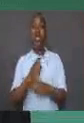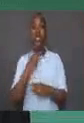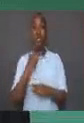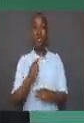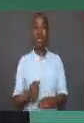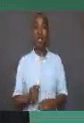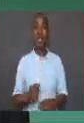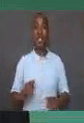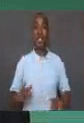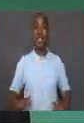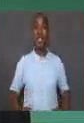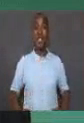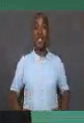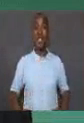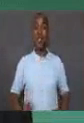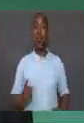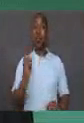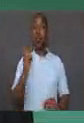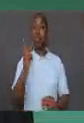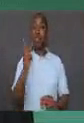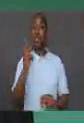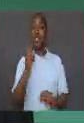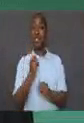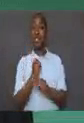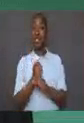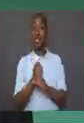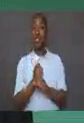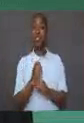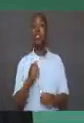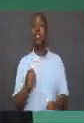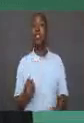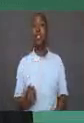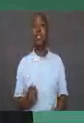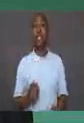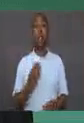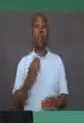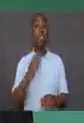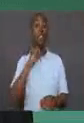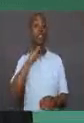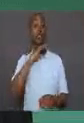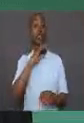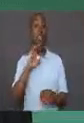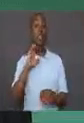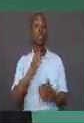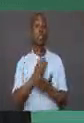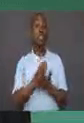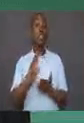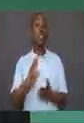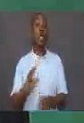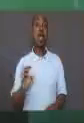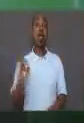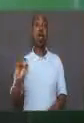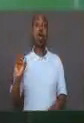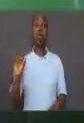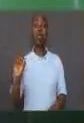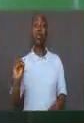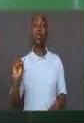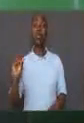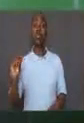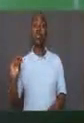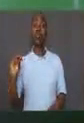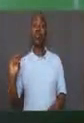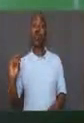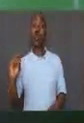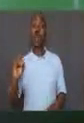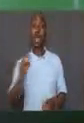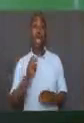two mechanisms of homeostasis: excretion and osmoregulation.